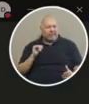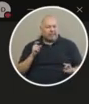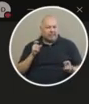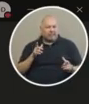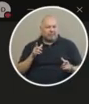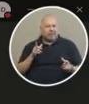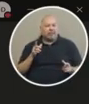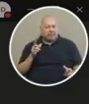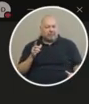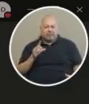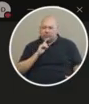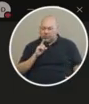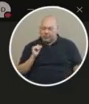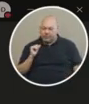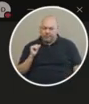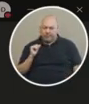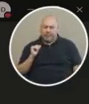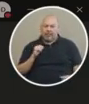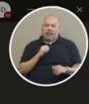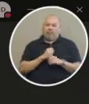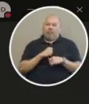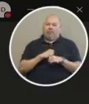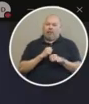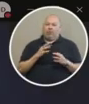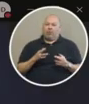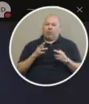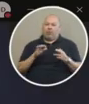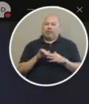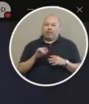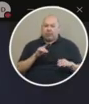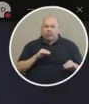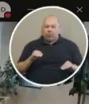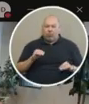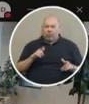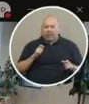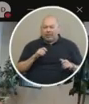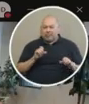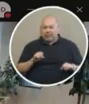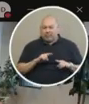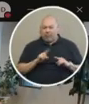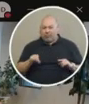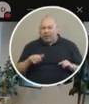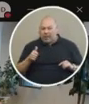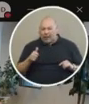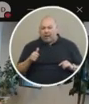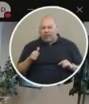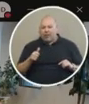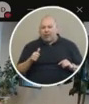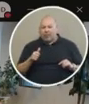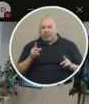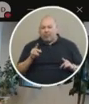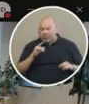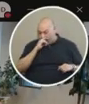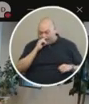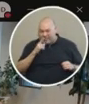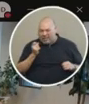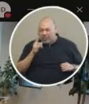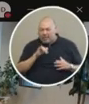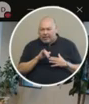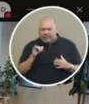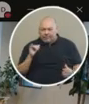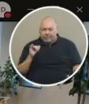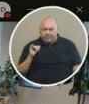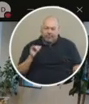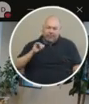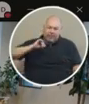Manager. Correspondent, could I make a request that you move as quickly as you can? There are 4 others that will speak. I understand that,